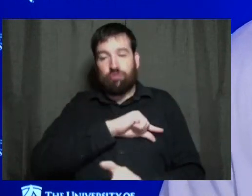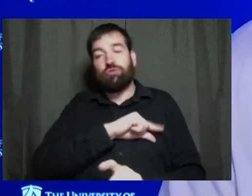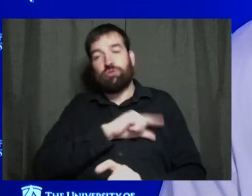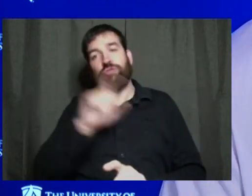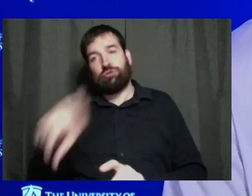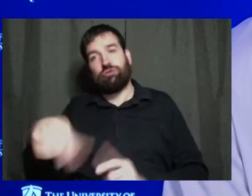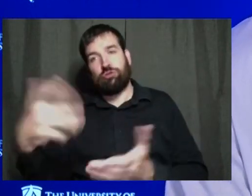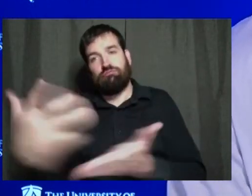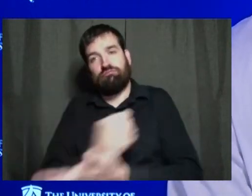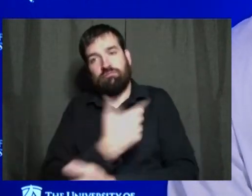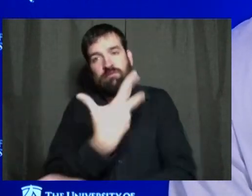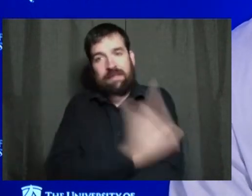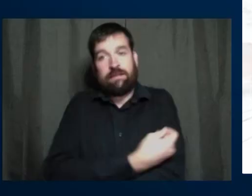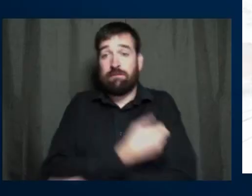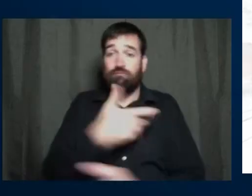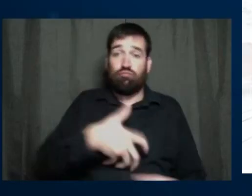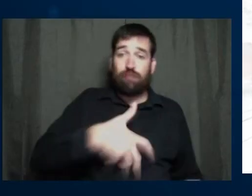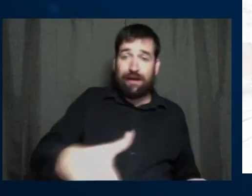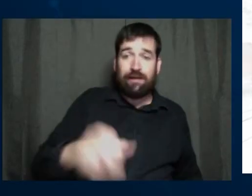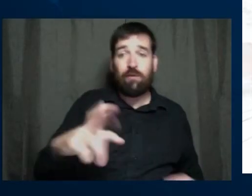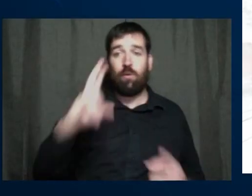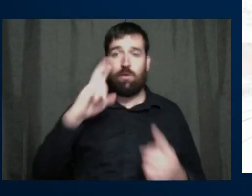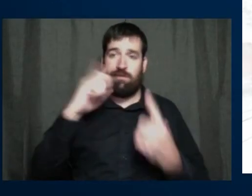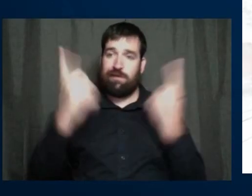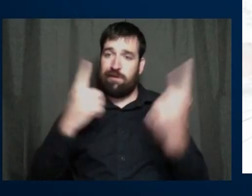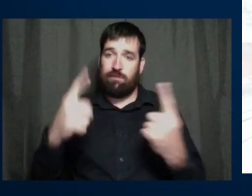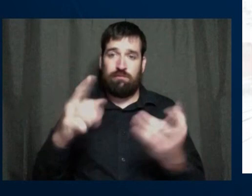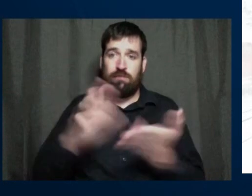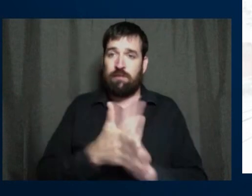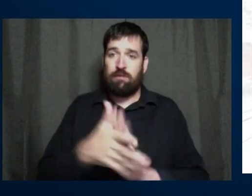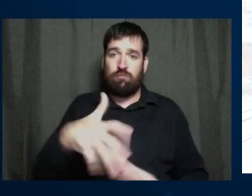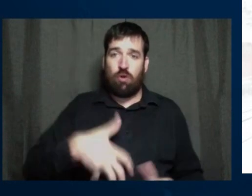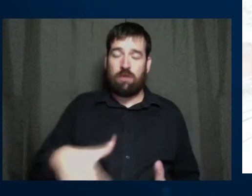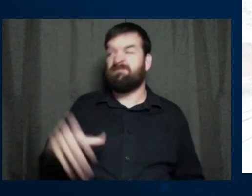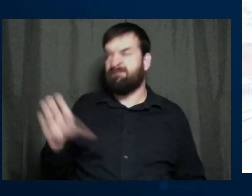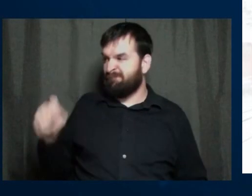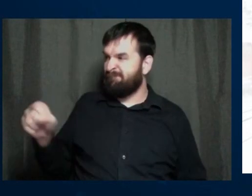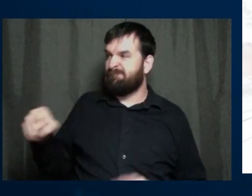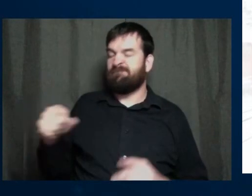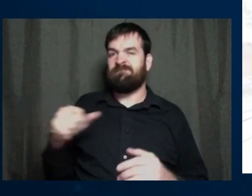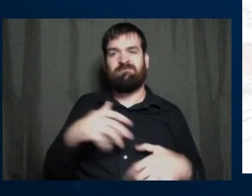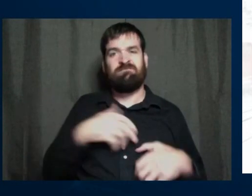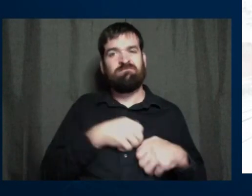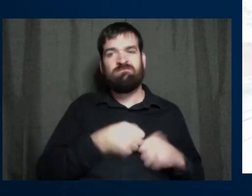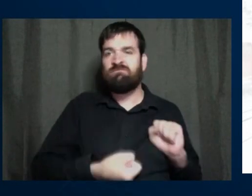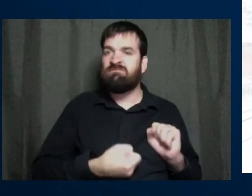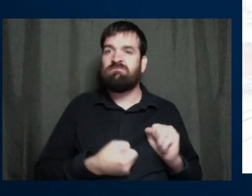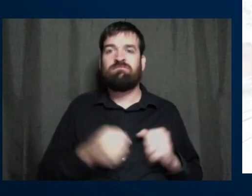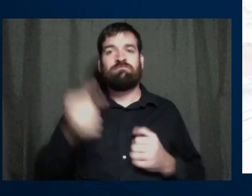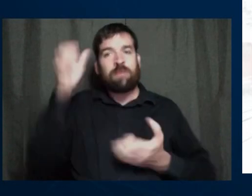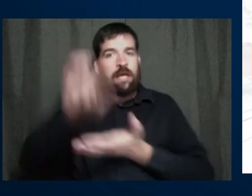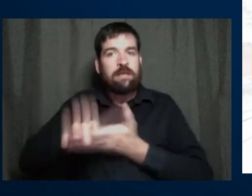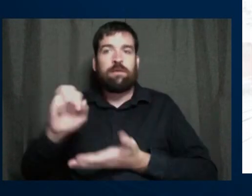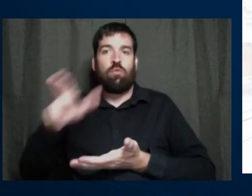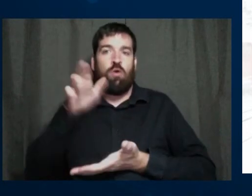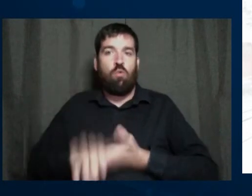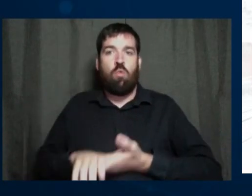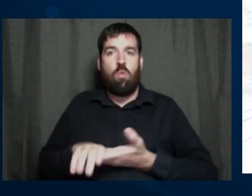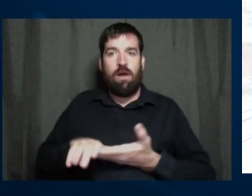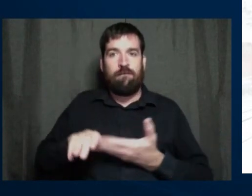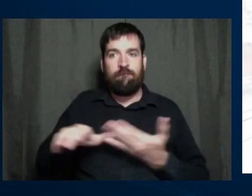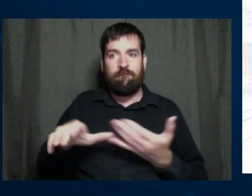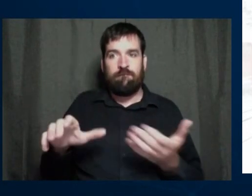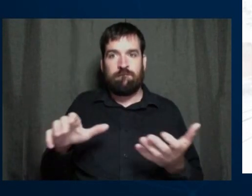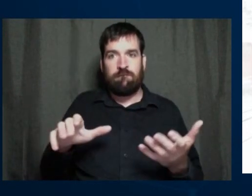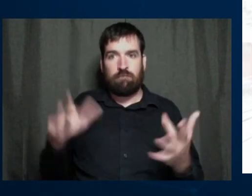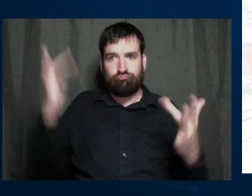or thinking of becoming pregnant. Yeah, man, some of those stories are so heartbreaking when you hear about a husband or a wife gets it and then they leave behind that one story where they left